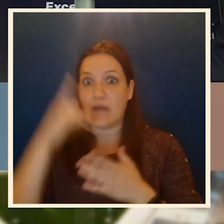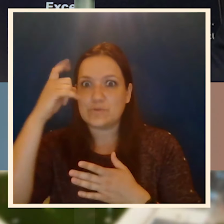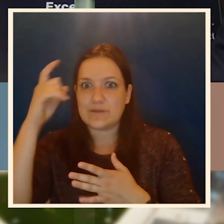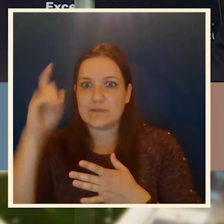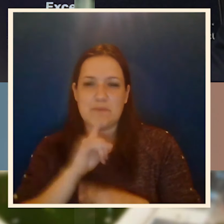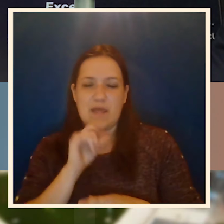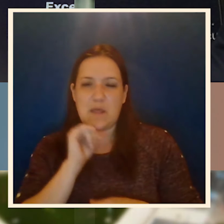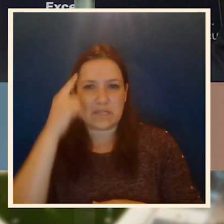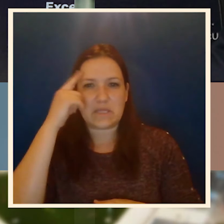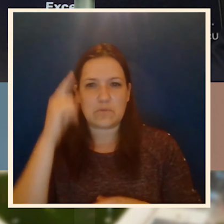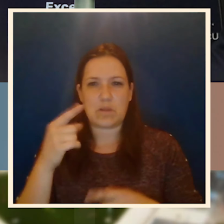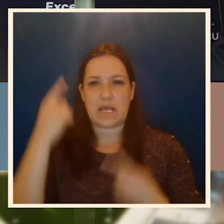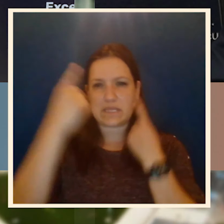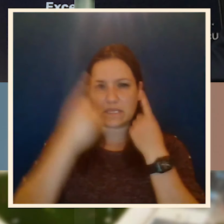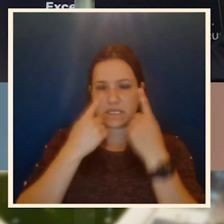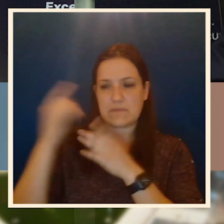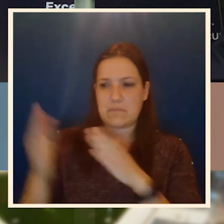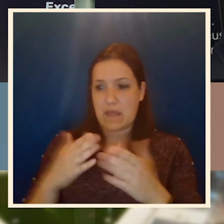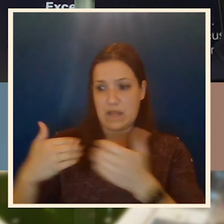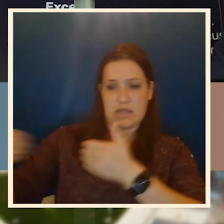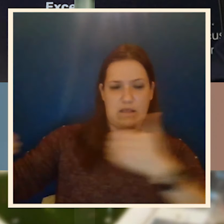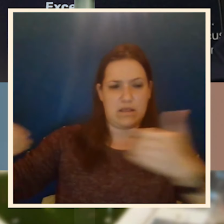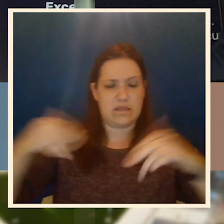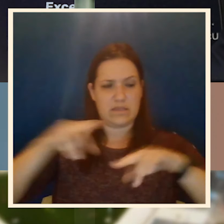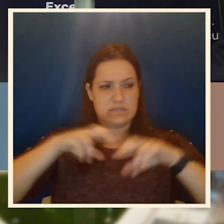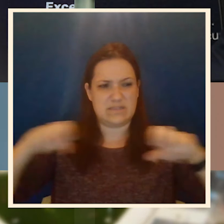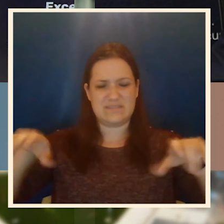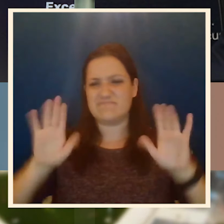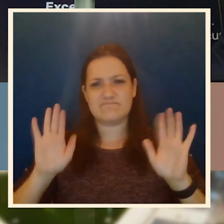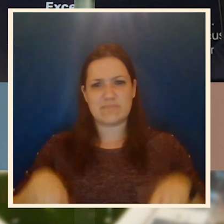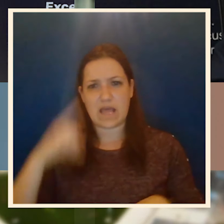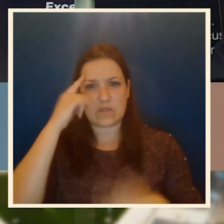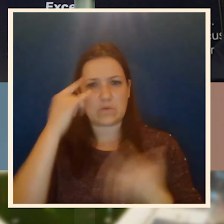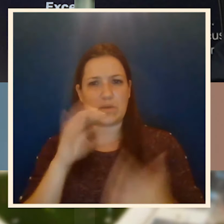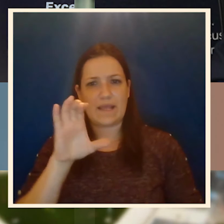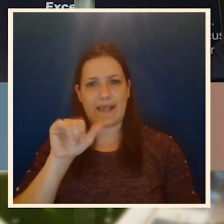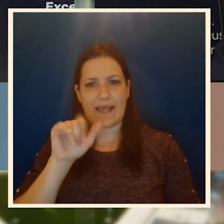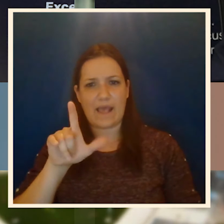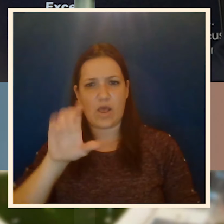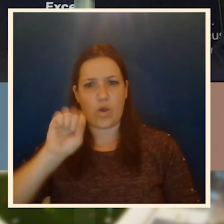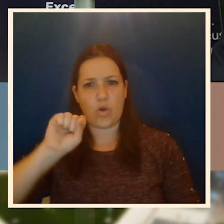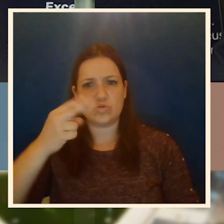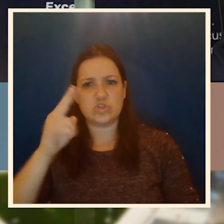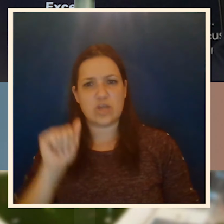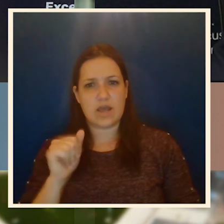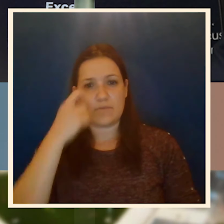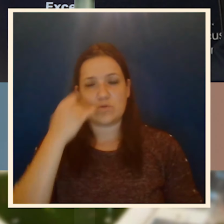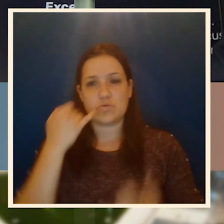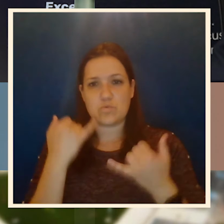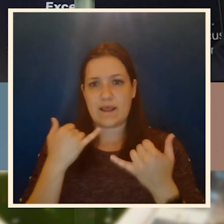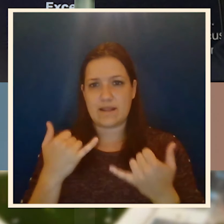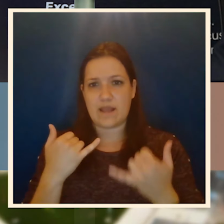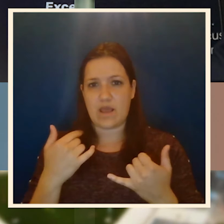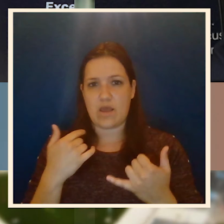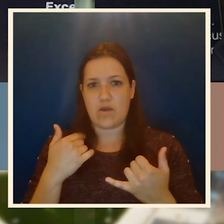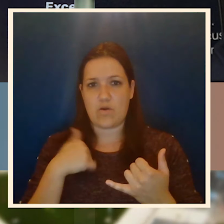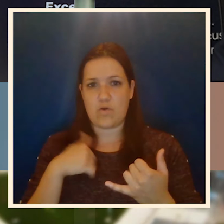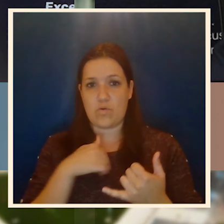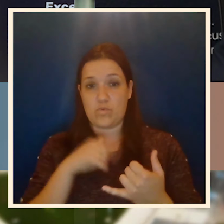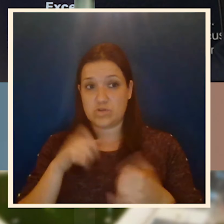I don't think so. Again, we're waiting to see what Cal OSHA tells us, because technically right now we're still supposed to be